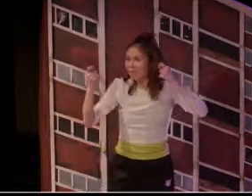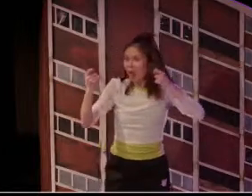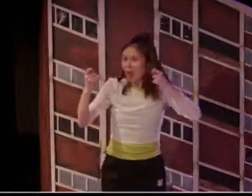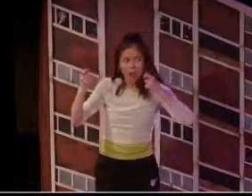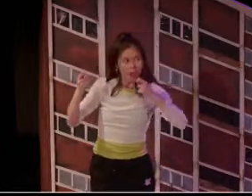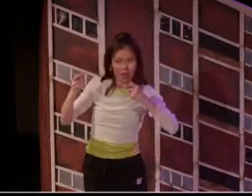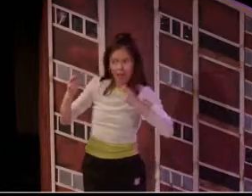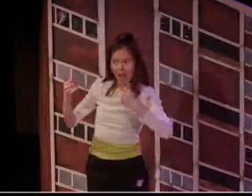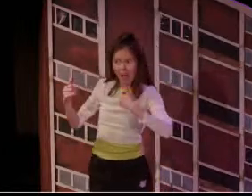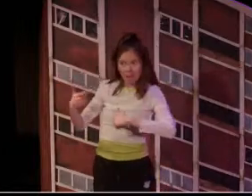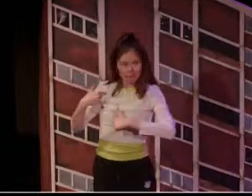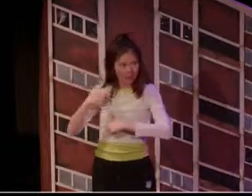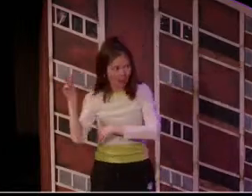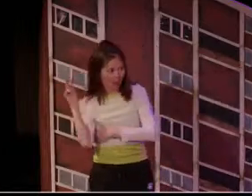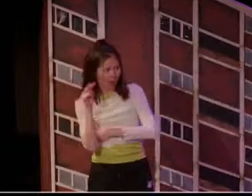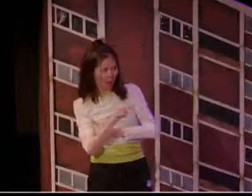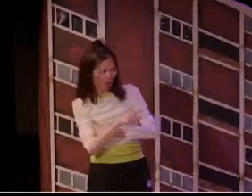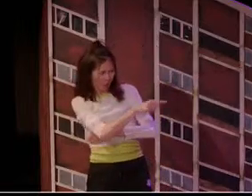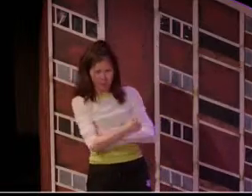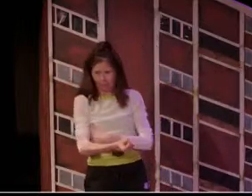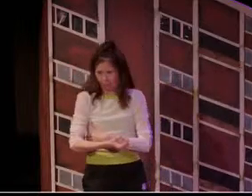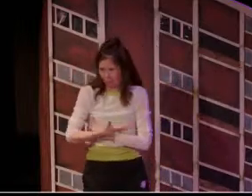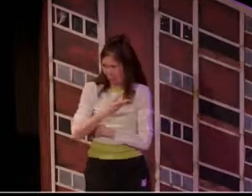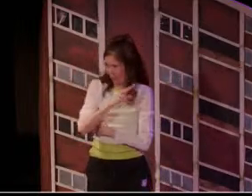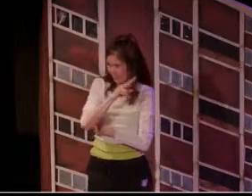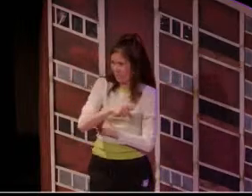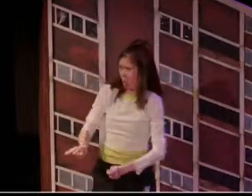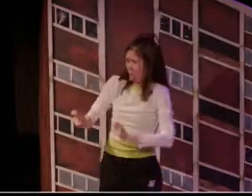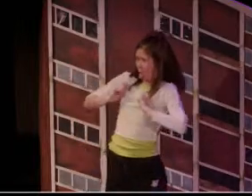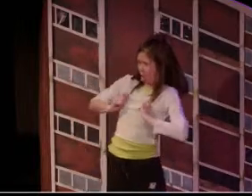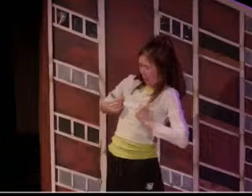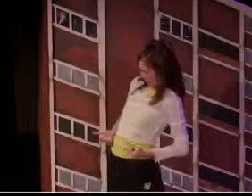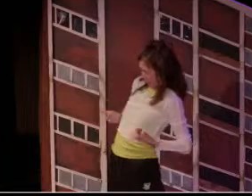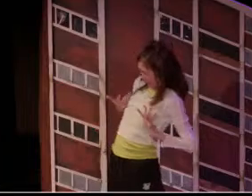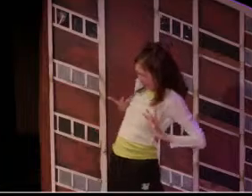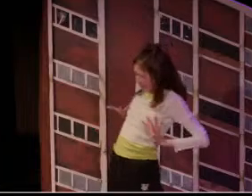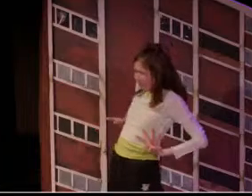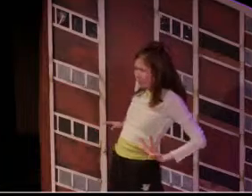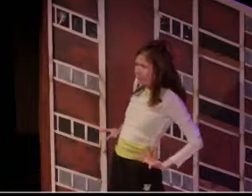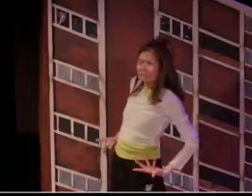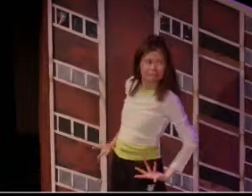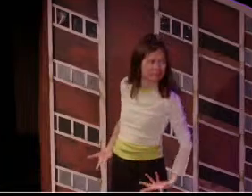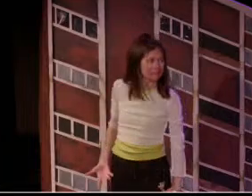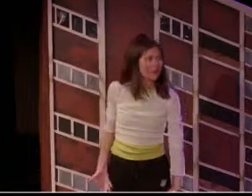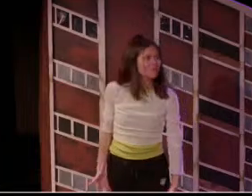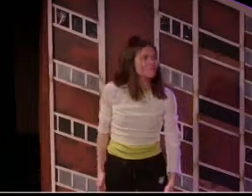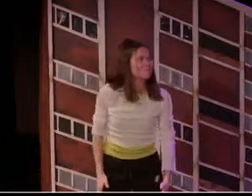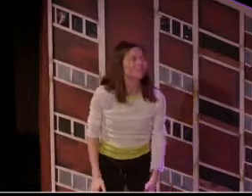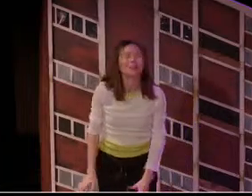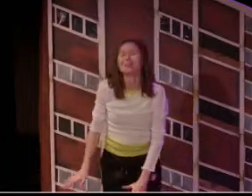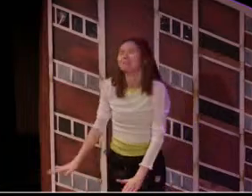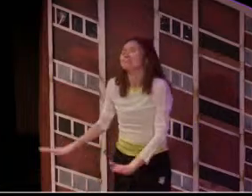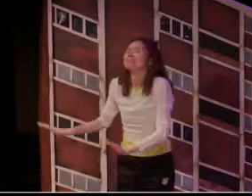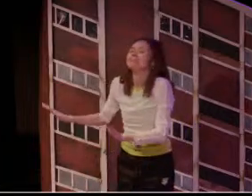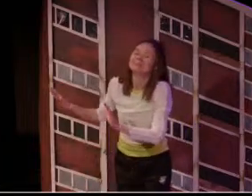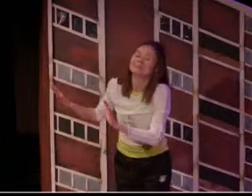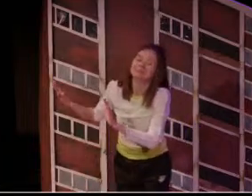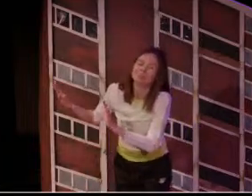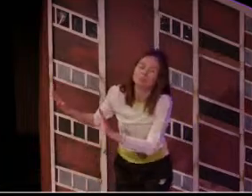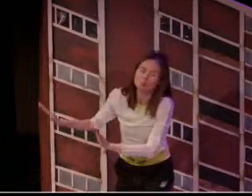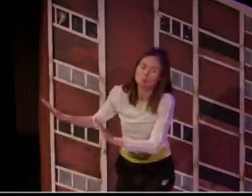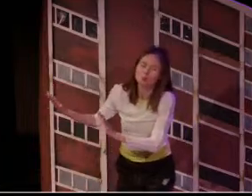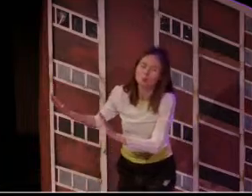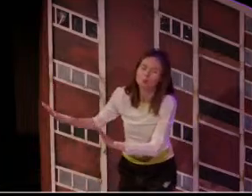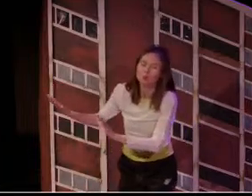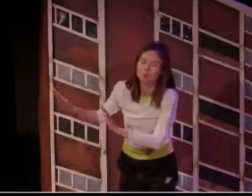and faint were I to look into a mirror. I bless the day that my dog Jeff